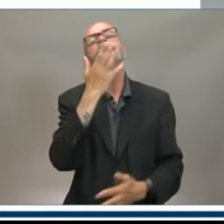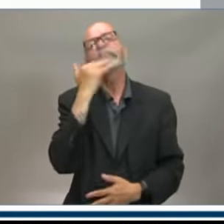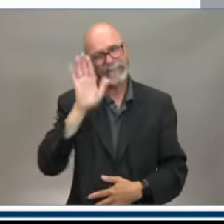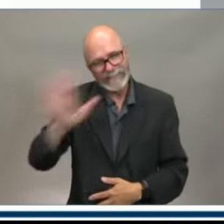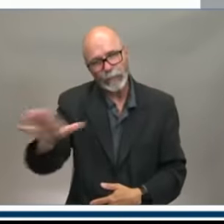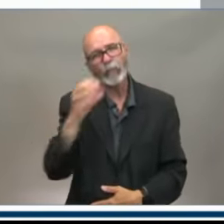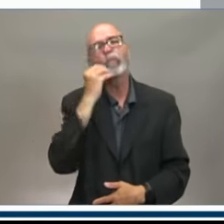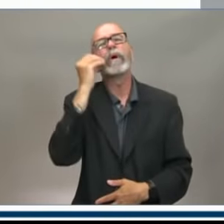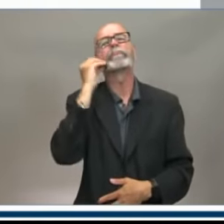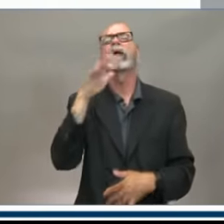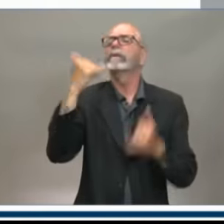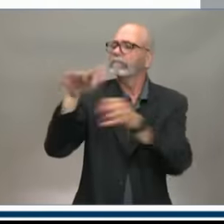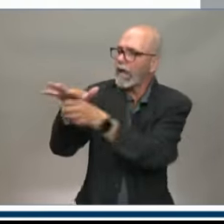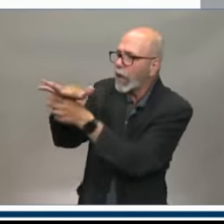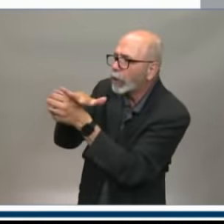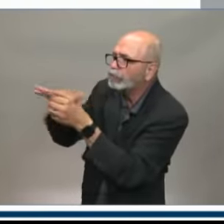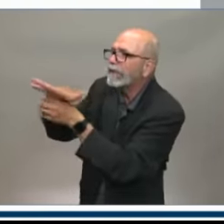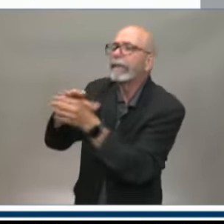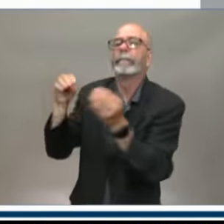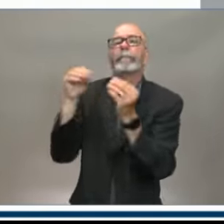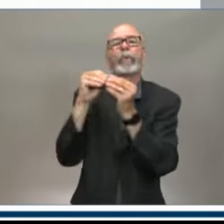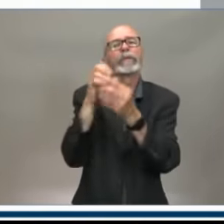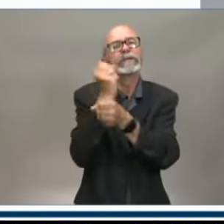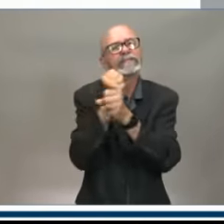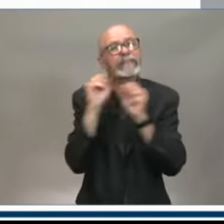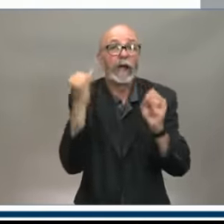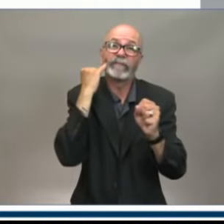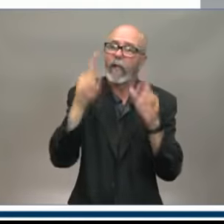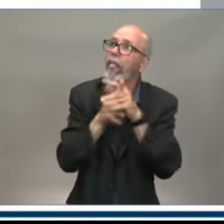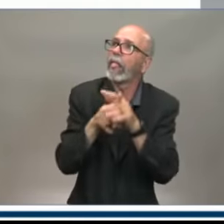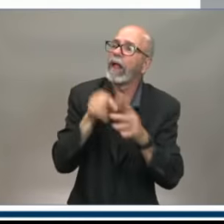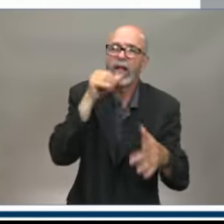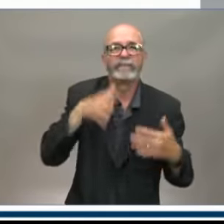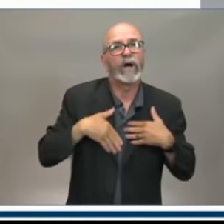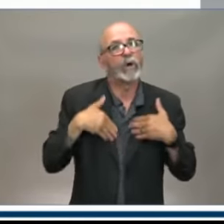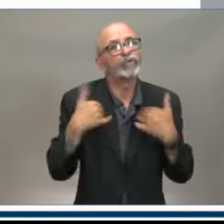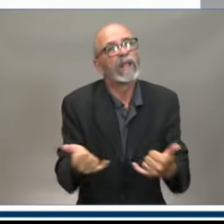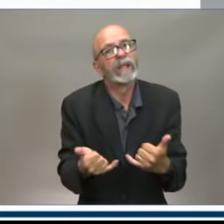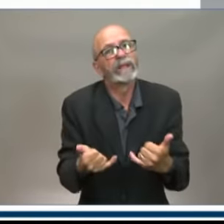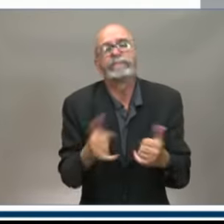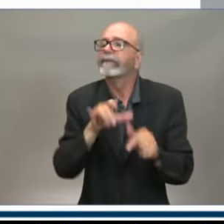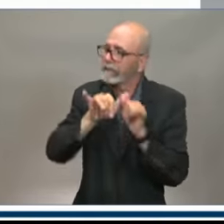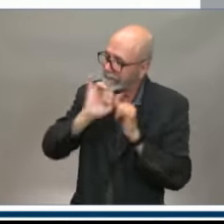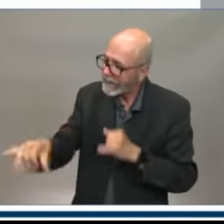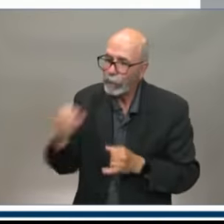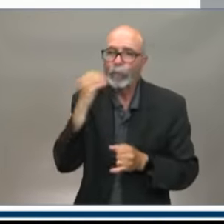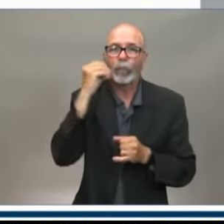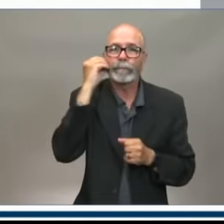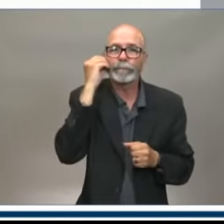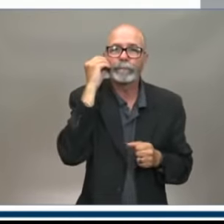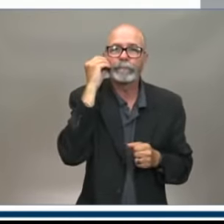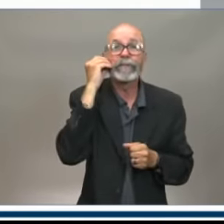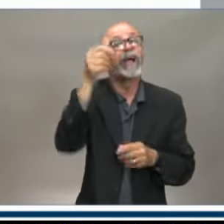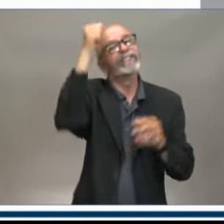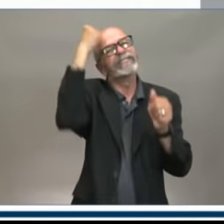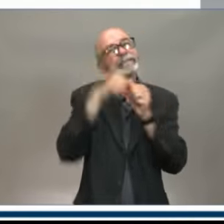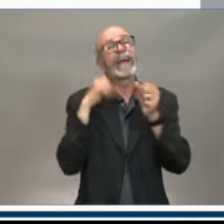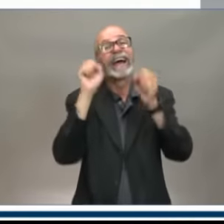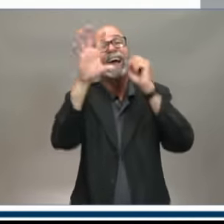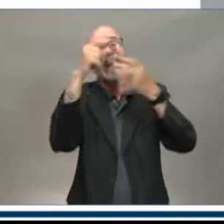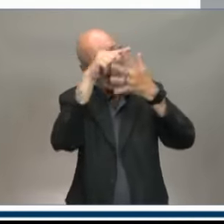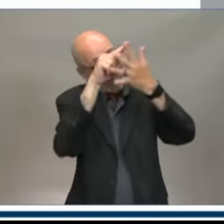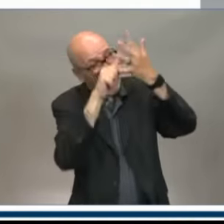you are feeling unwell in any way, we ask you to stay home. And if any of the symptoms and if you're not